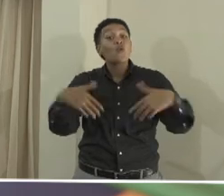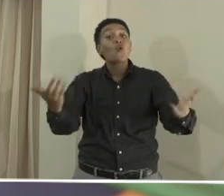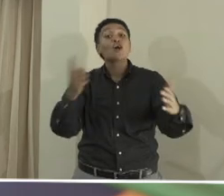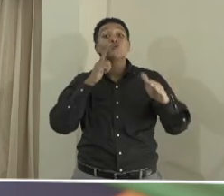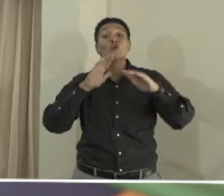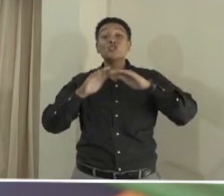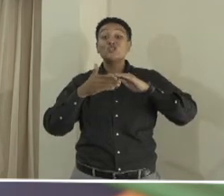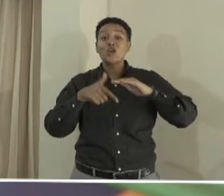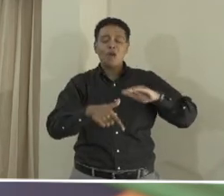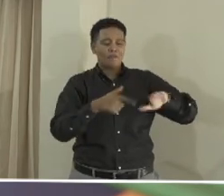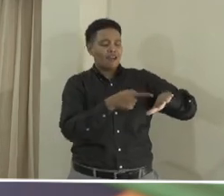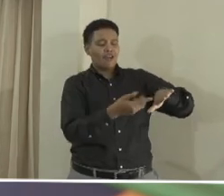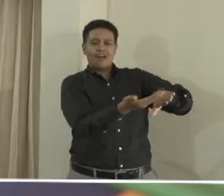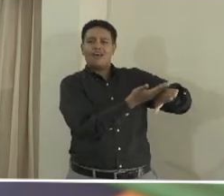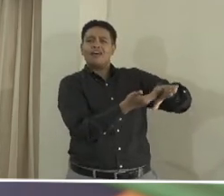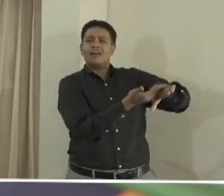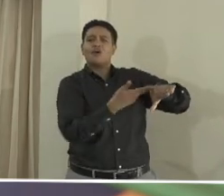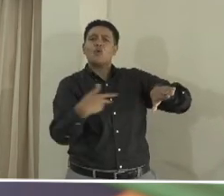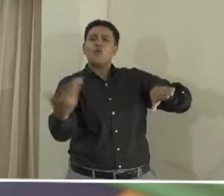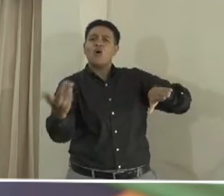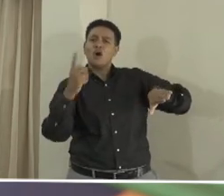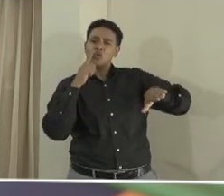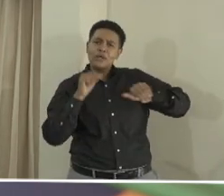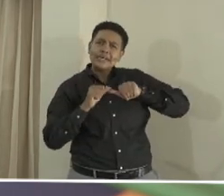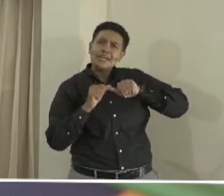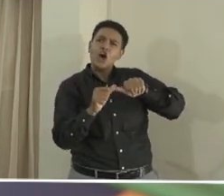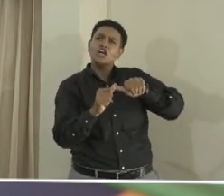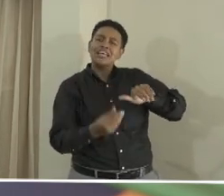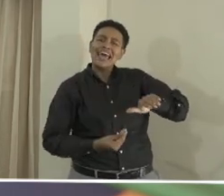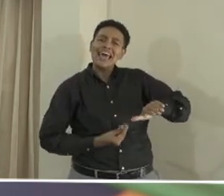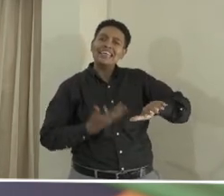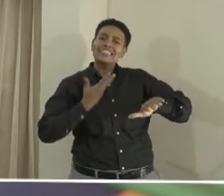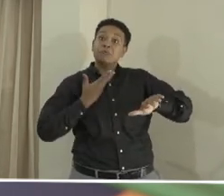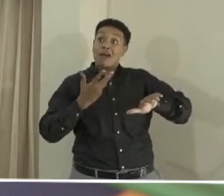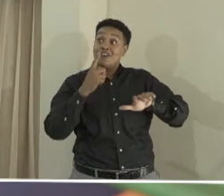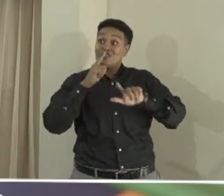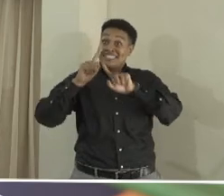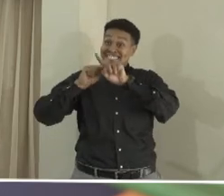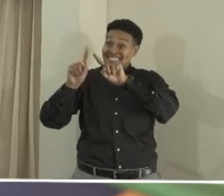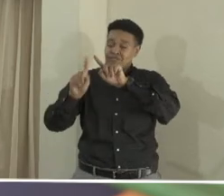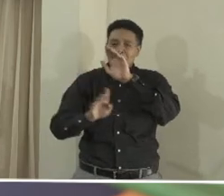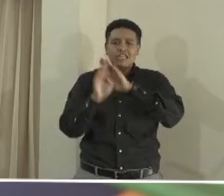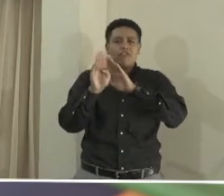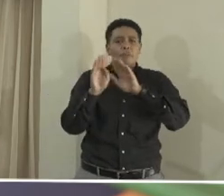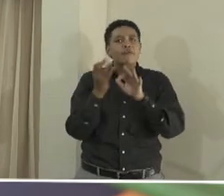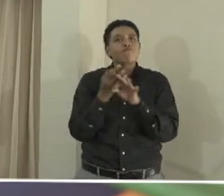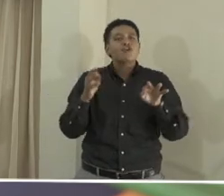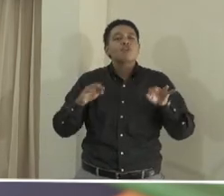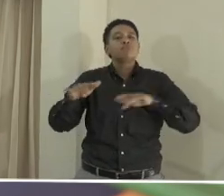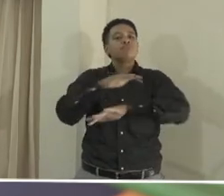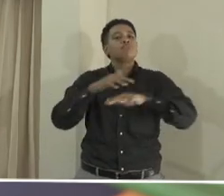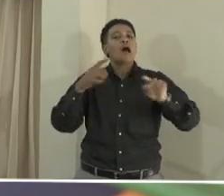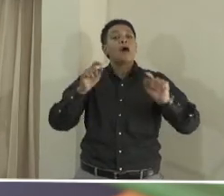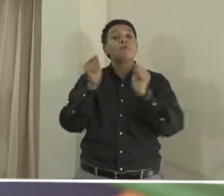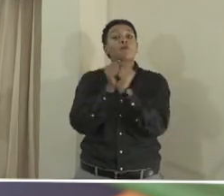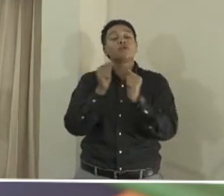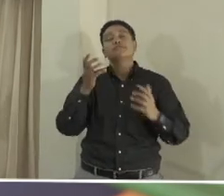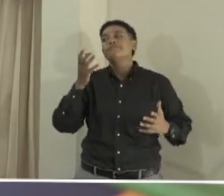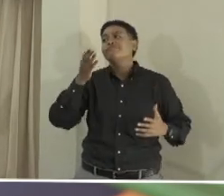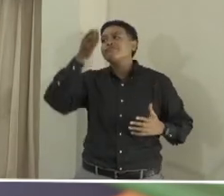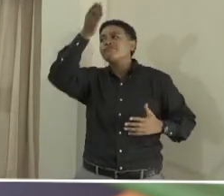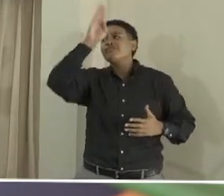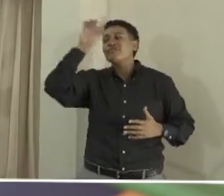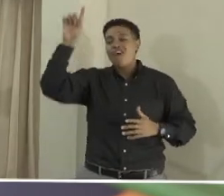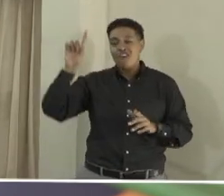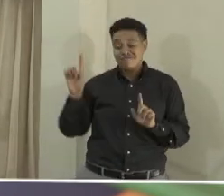Jamaica will continue on its path of development and freedom. With God on